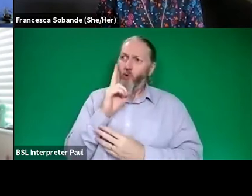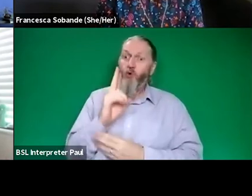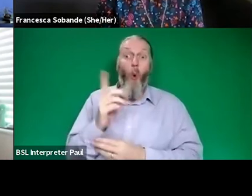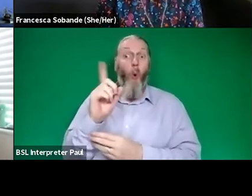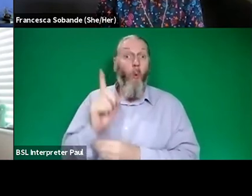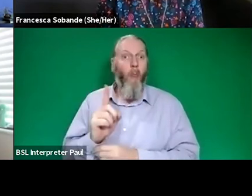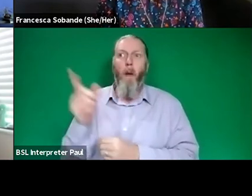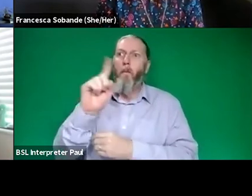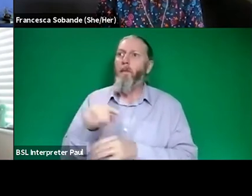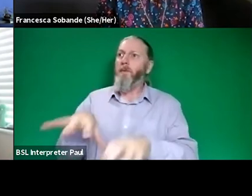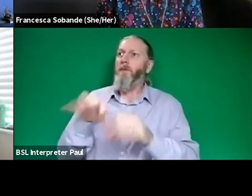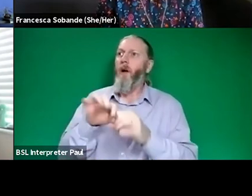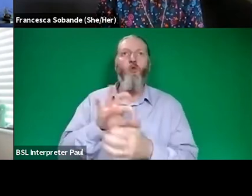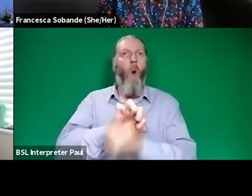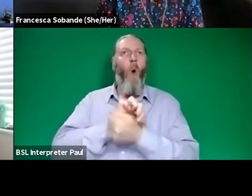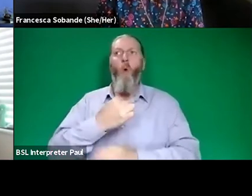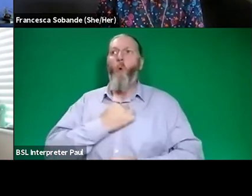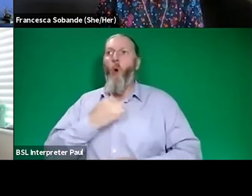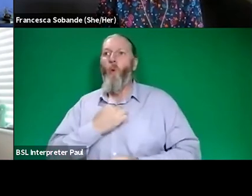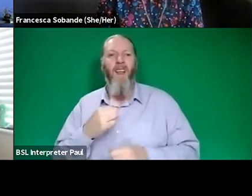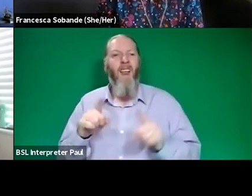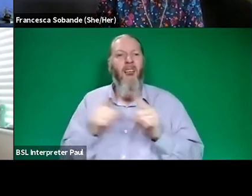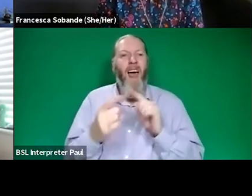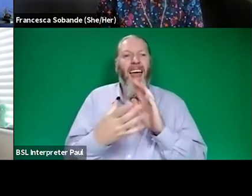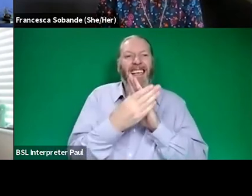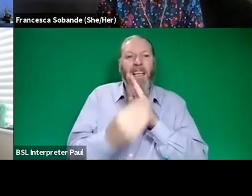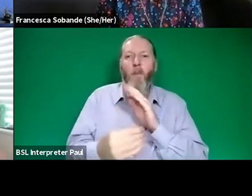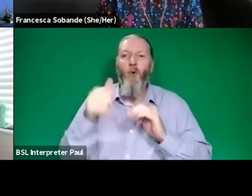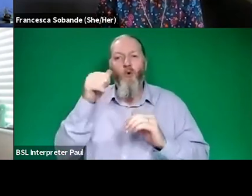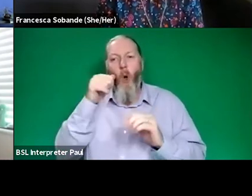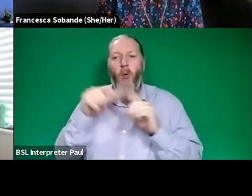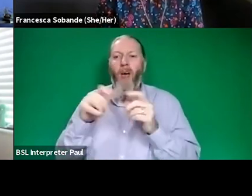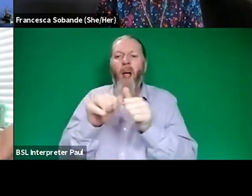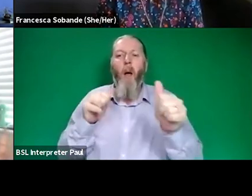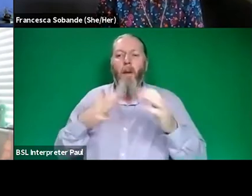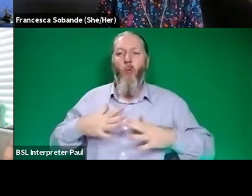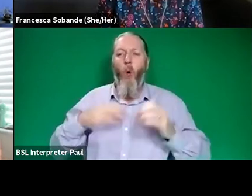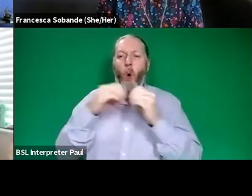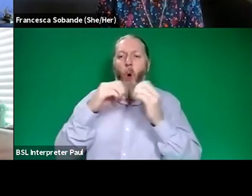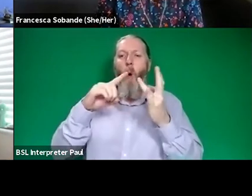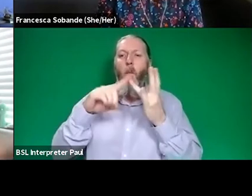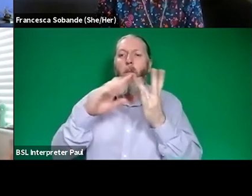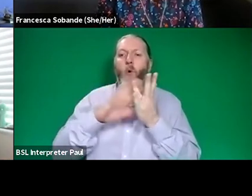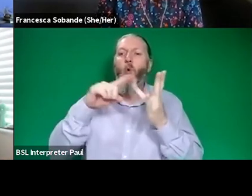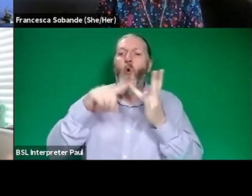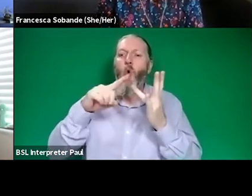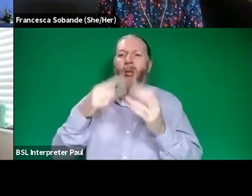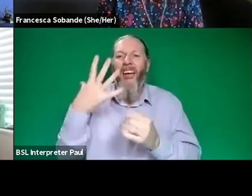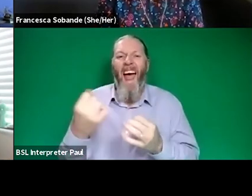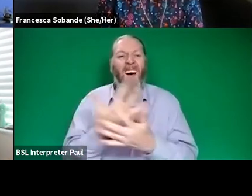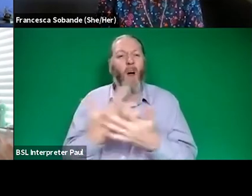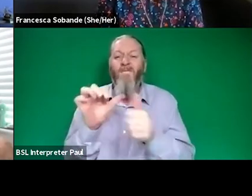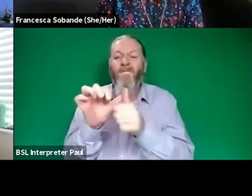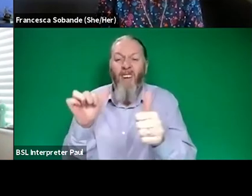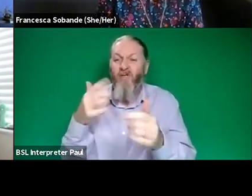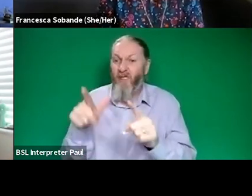saw, you know, Boohoo, who have slave factories, all of a sudden, you know, saying they care about the Black community and posting sort